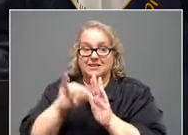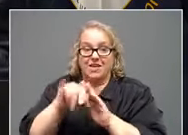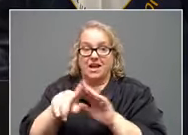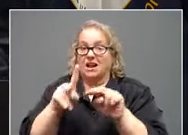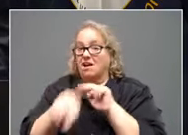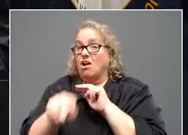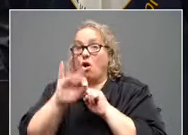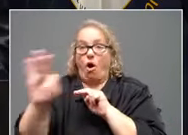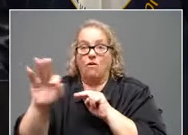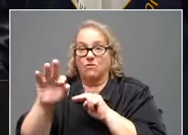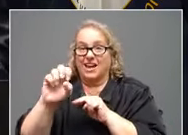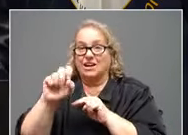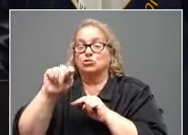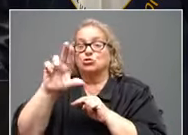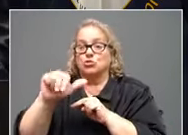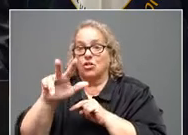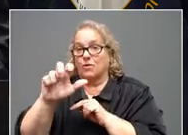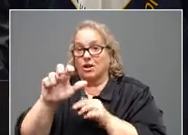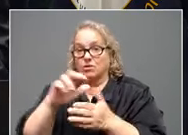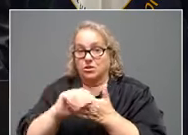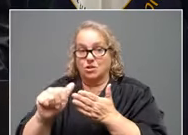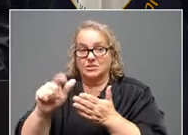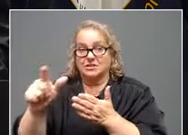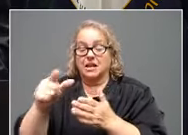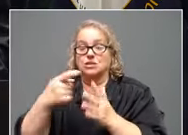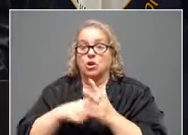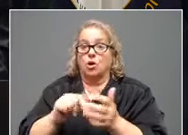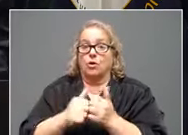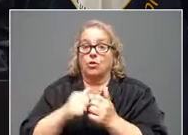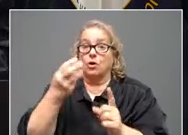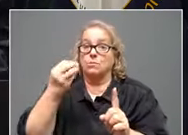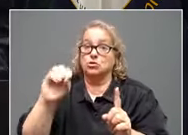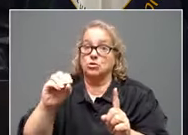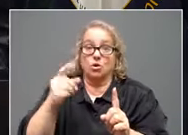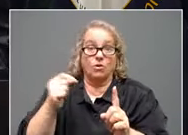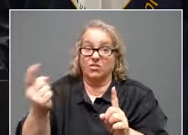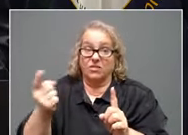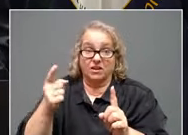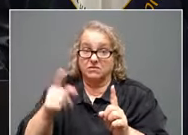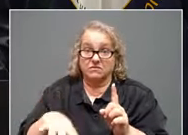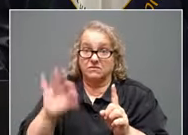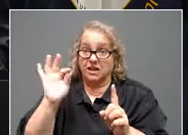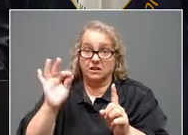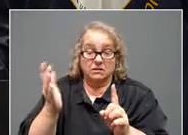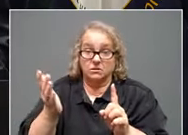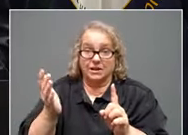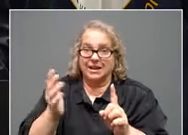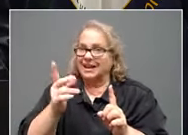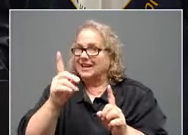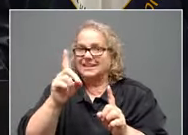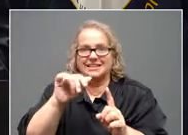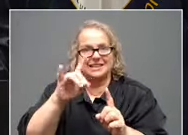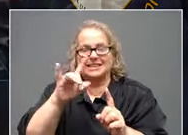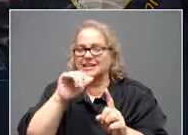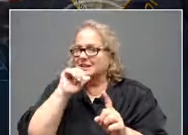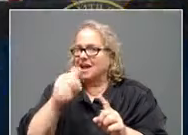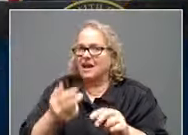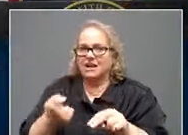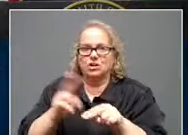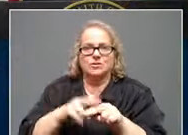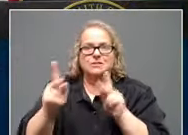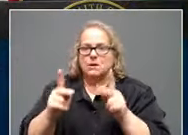$300. They mainly started with Missouri, and what have they found? They found that it did not increase people looking for